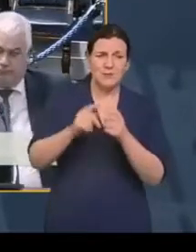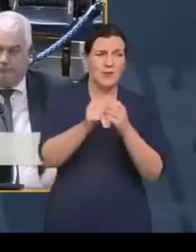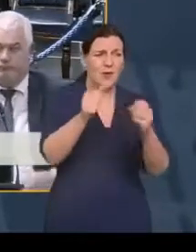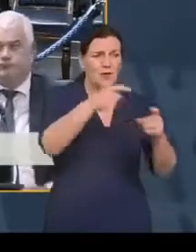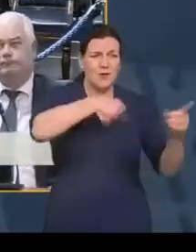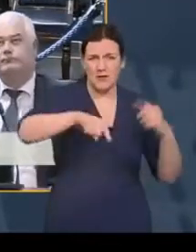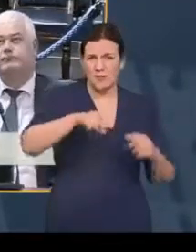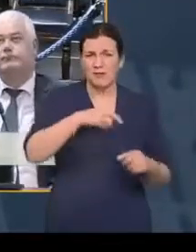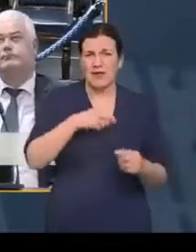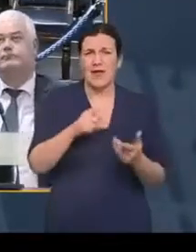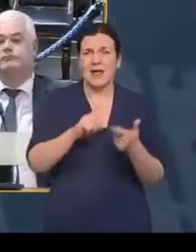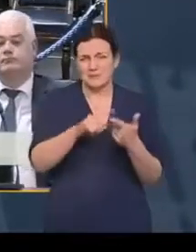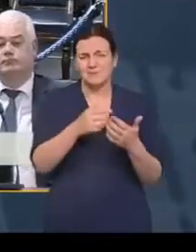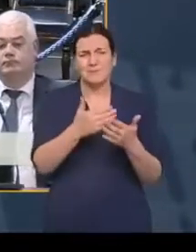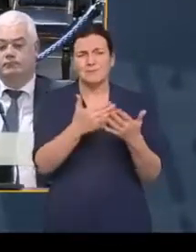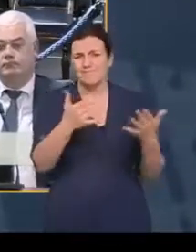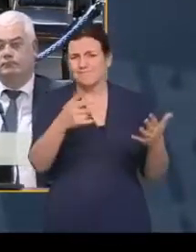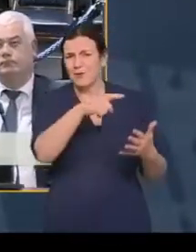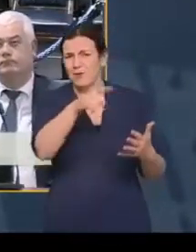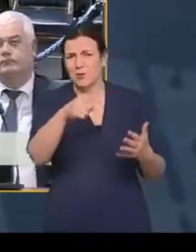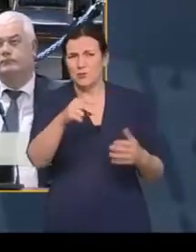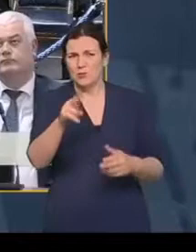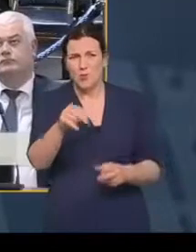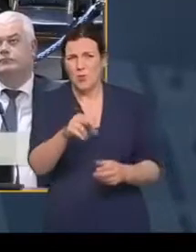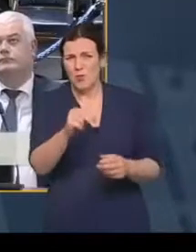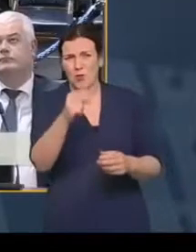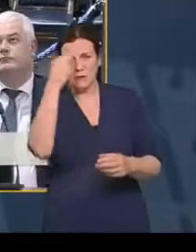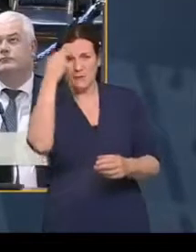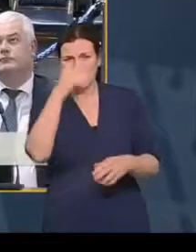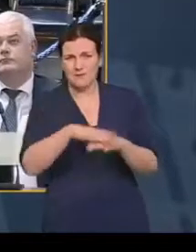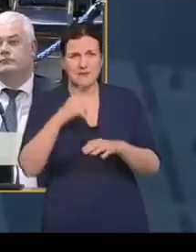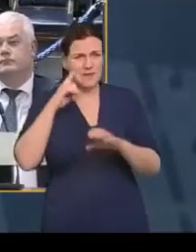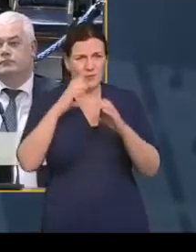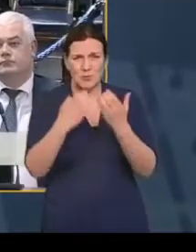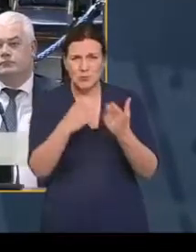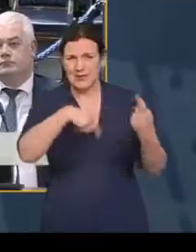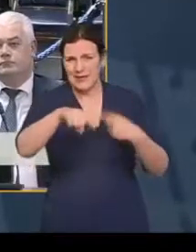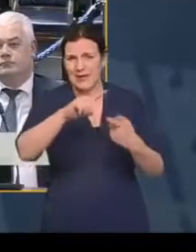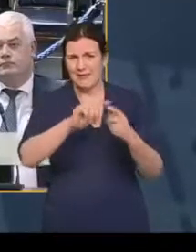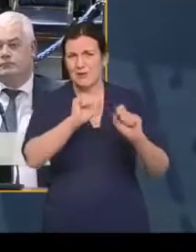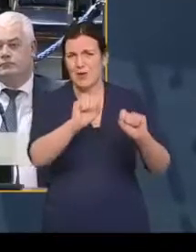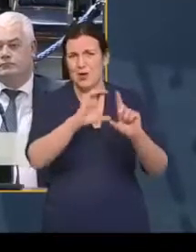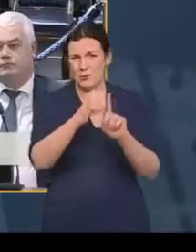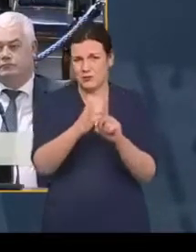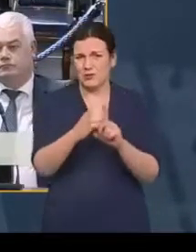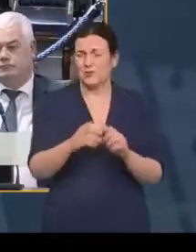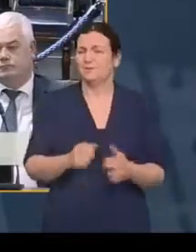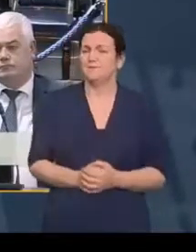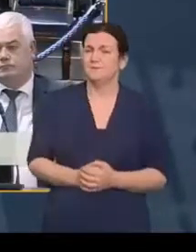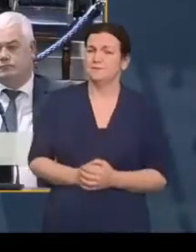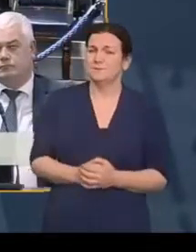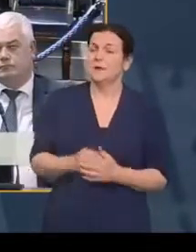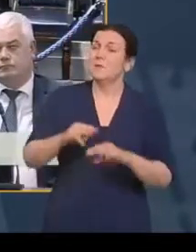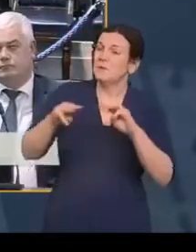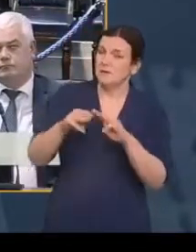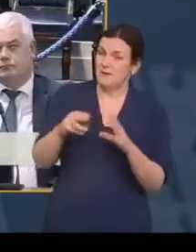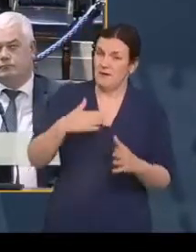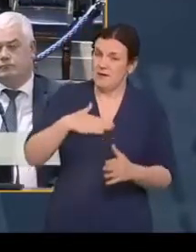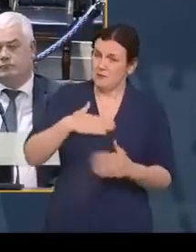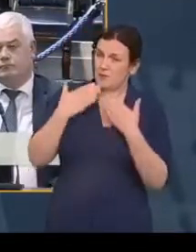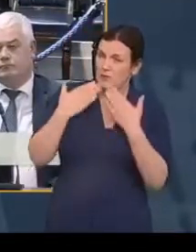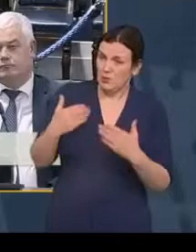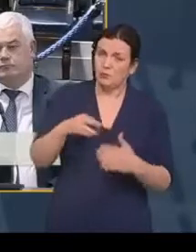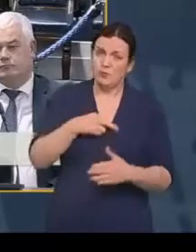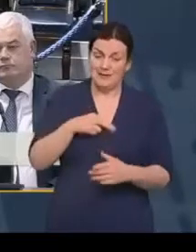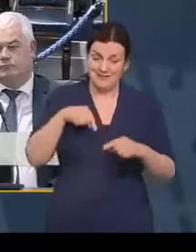lack of understanding of the deaf community and their culture. Minister, I'd like to thank you for being here today. This is an